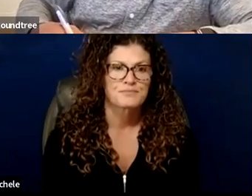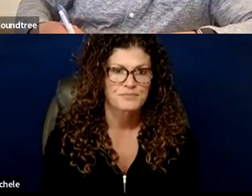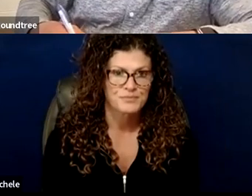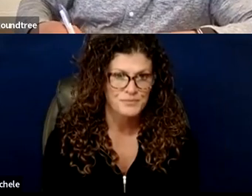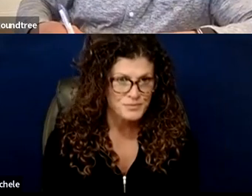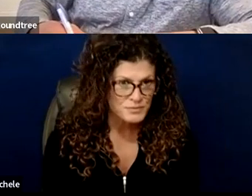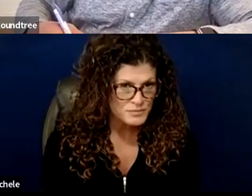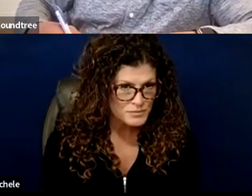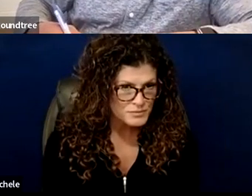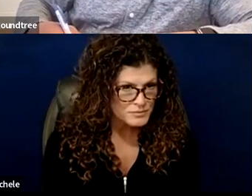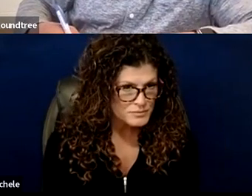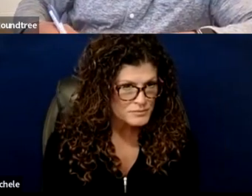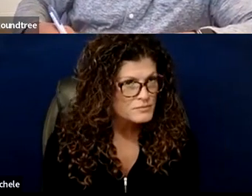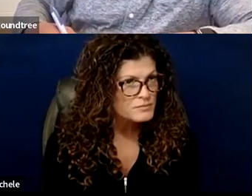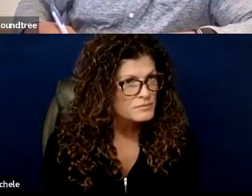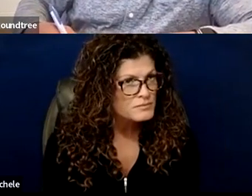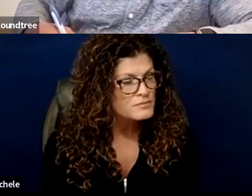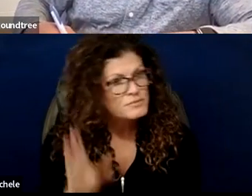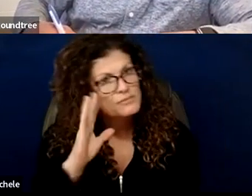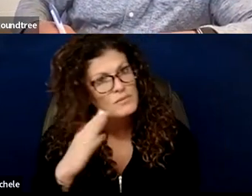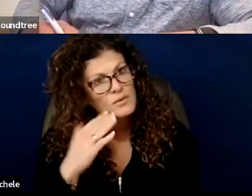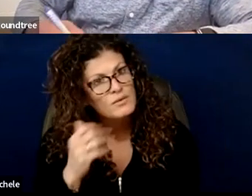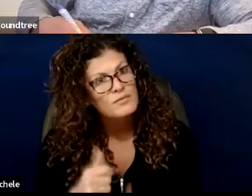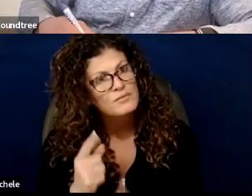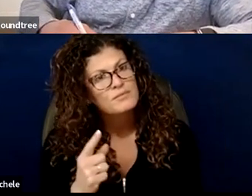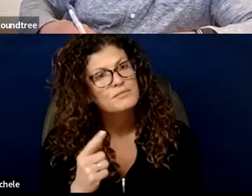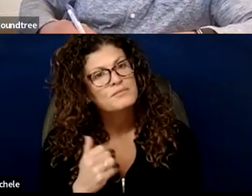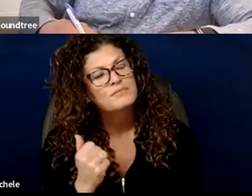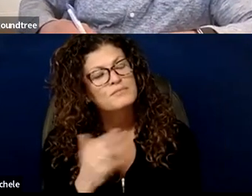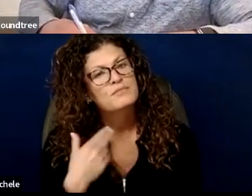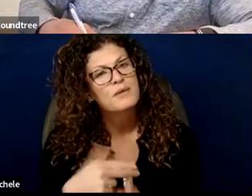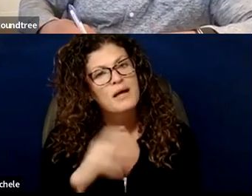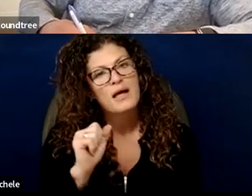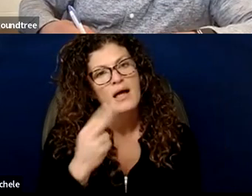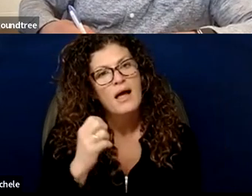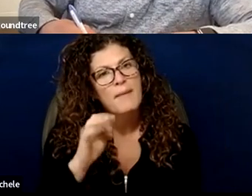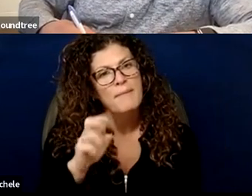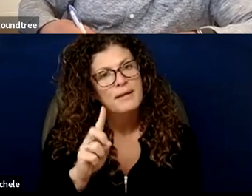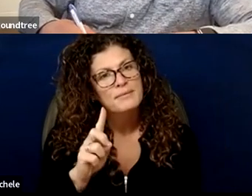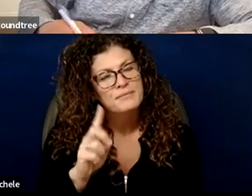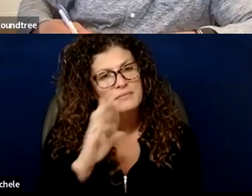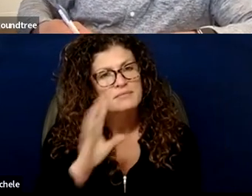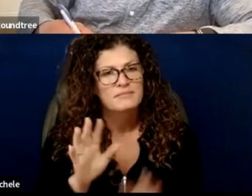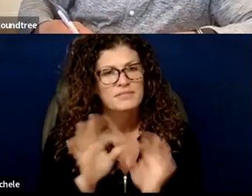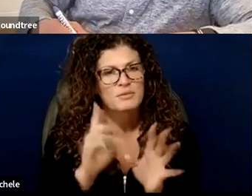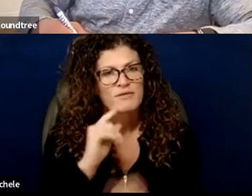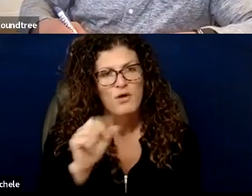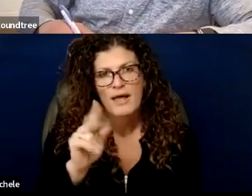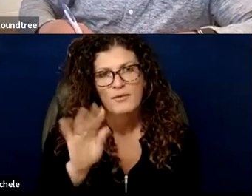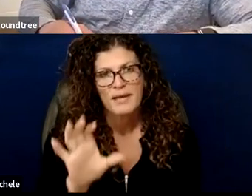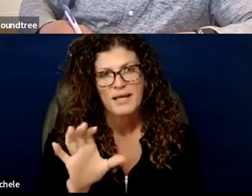Arabic. I'm sorry. Hello, everyone. Hello, everyone. My name is Ahmed Arubai. I will be your Arabic interpreter